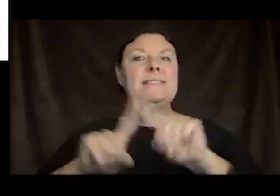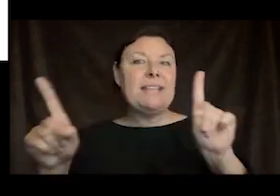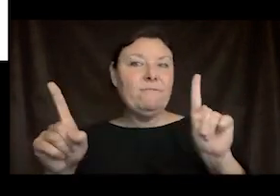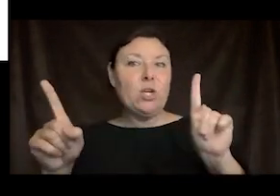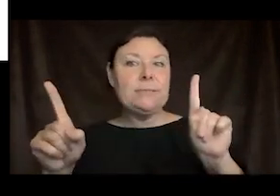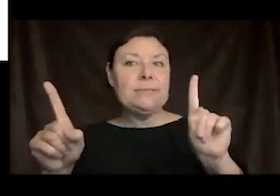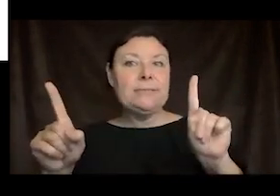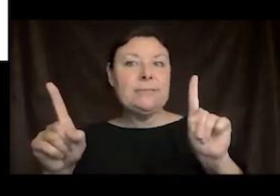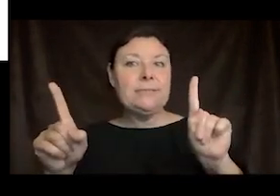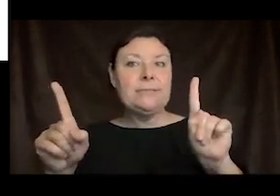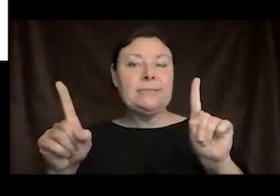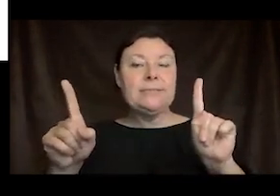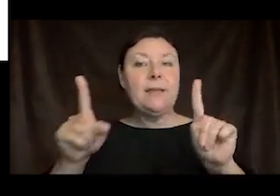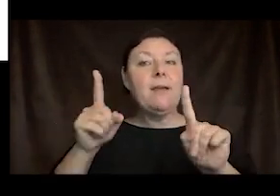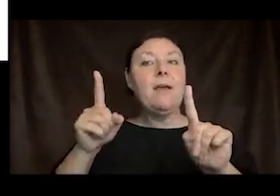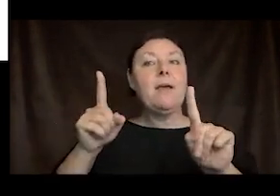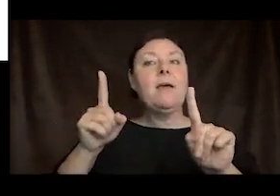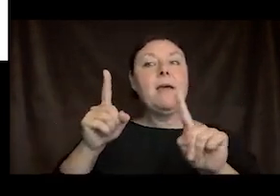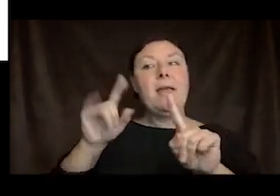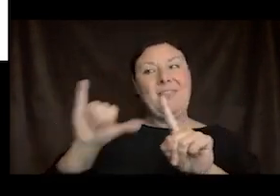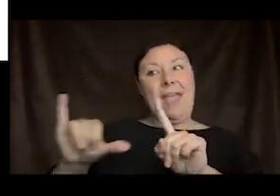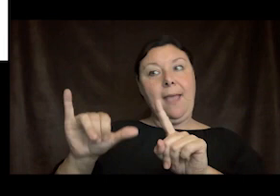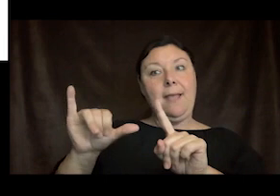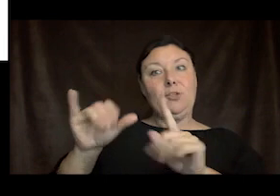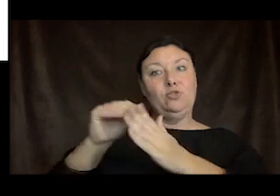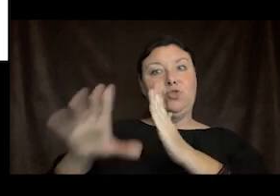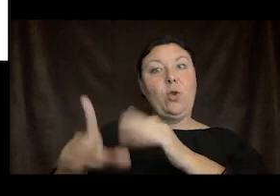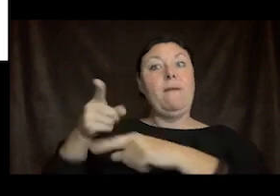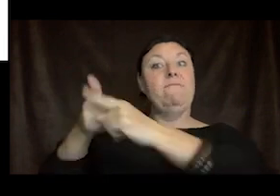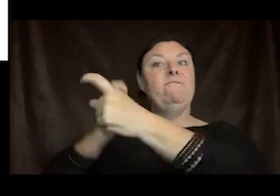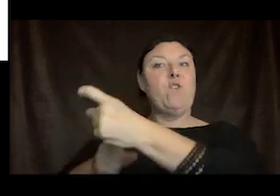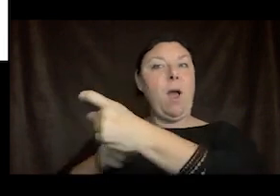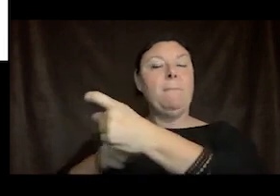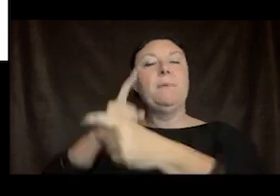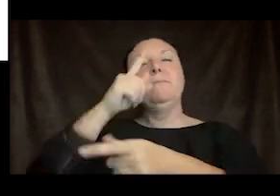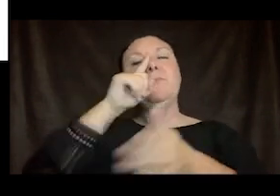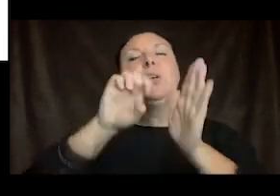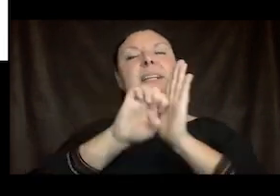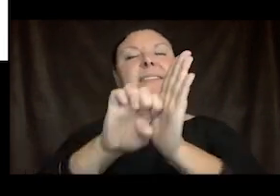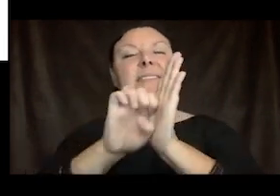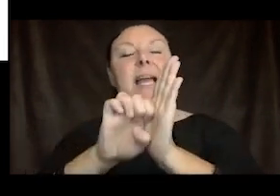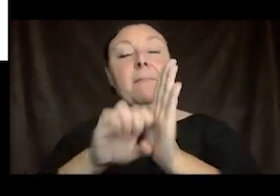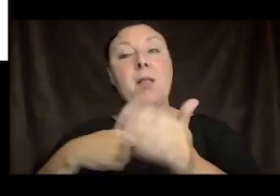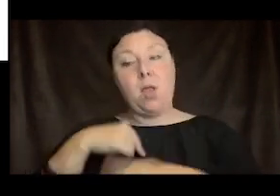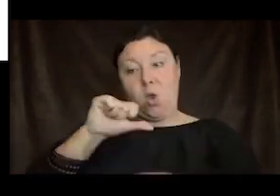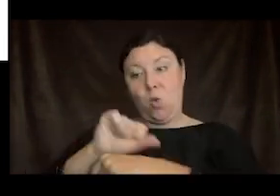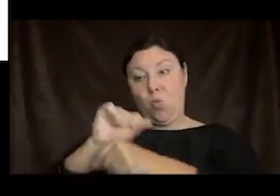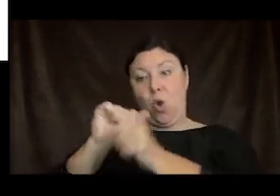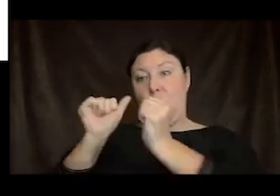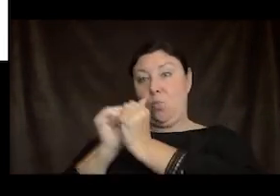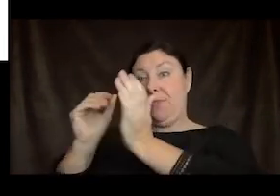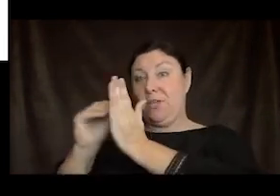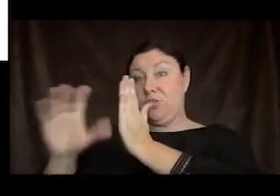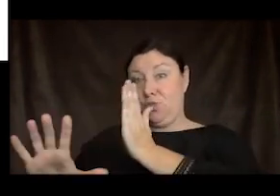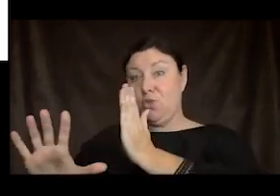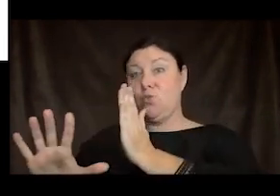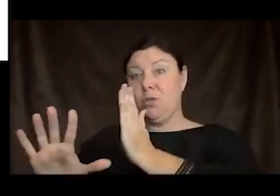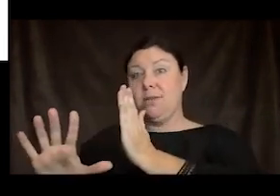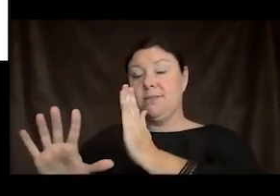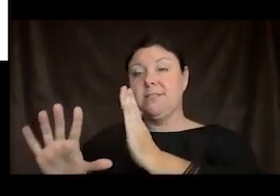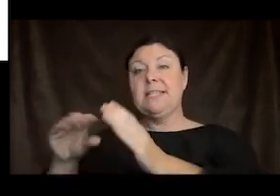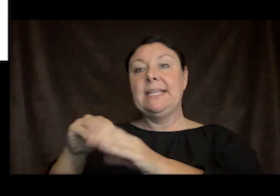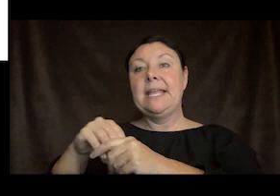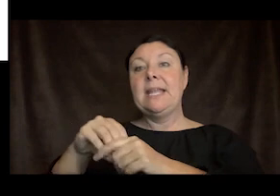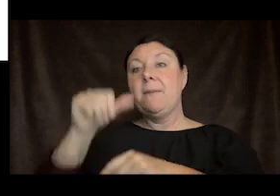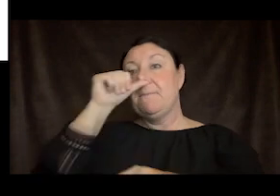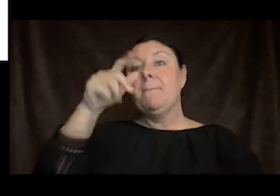was enacted wherever they came from. So for an example, I worked with a group of teachers in